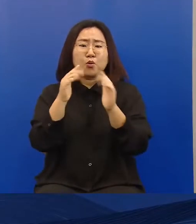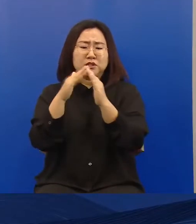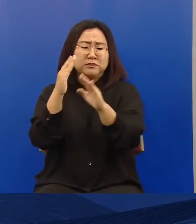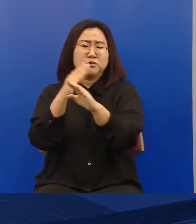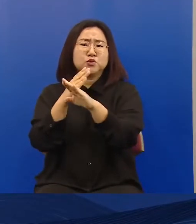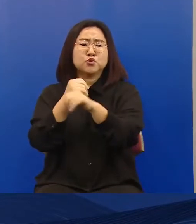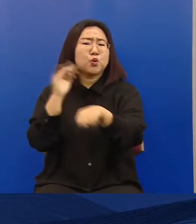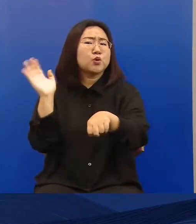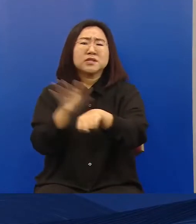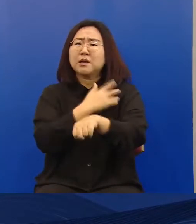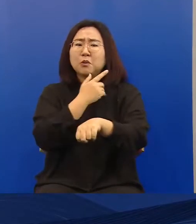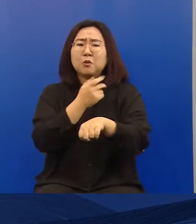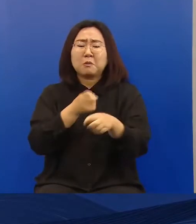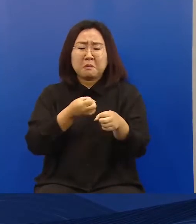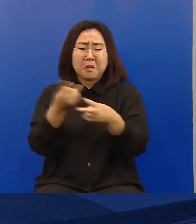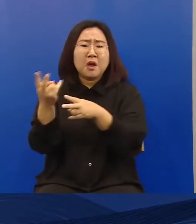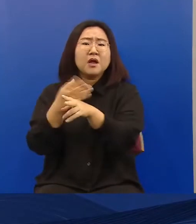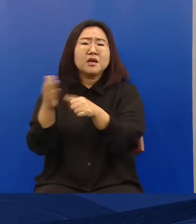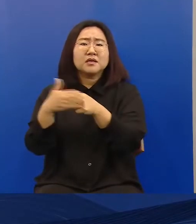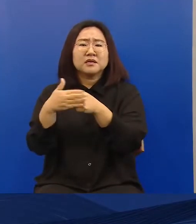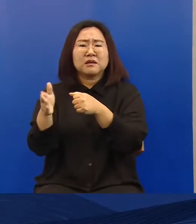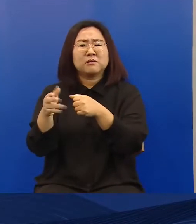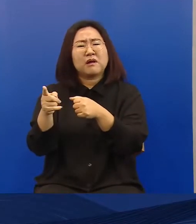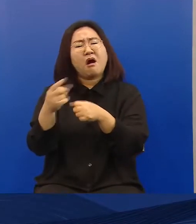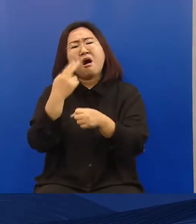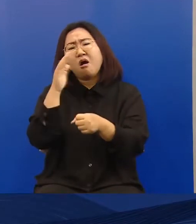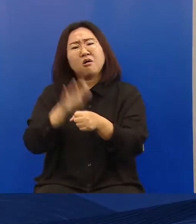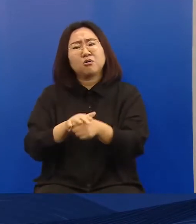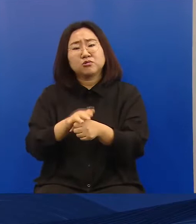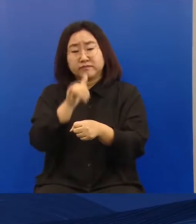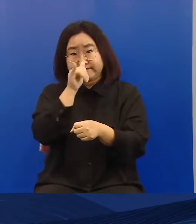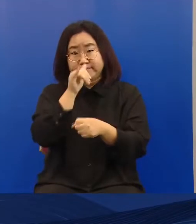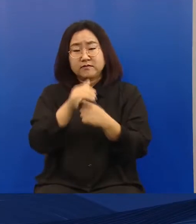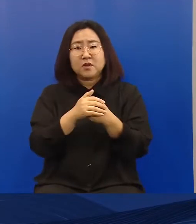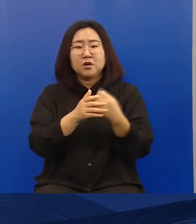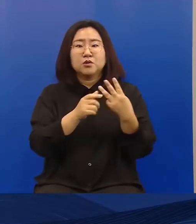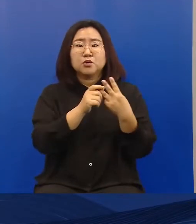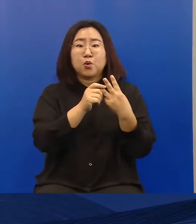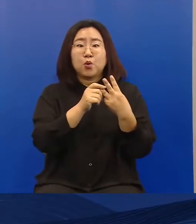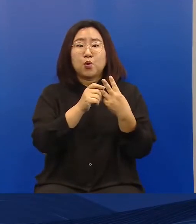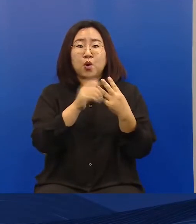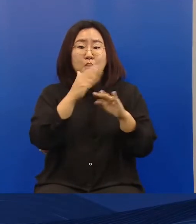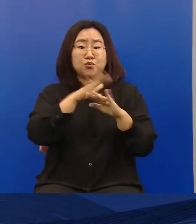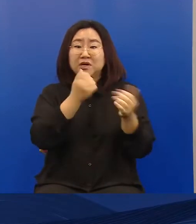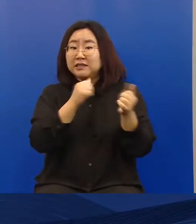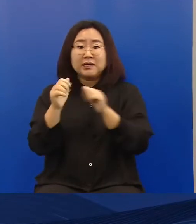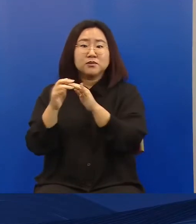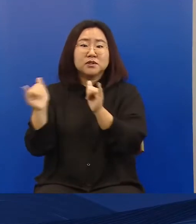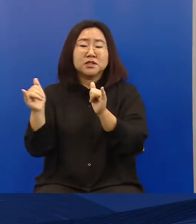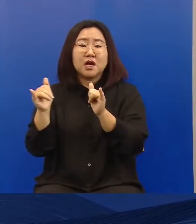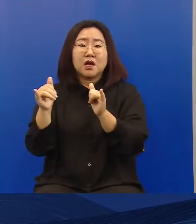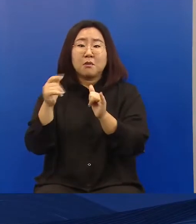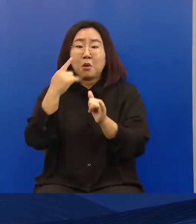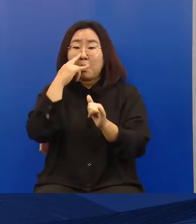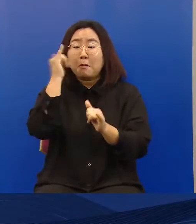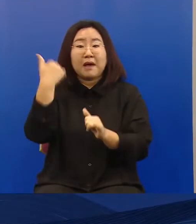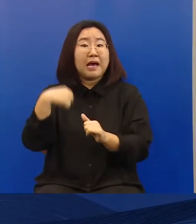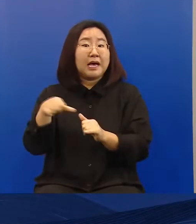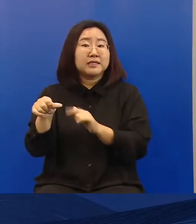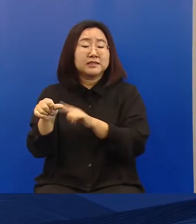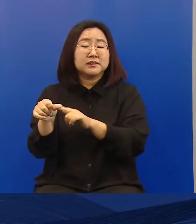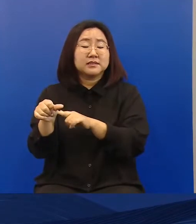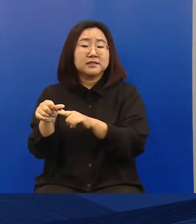in Seoul and also in Suwon, there were some family who